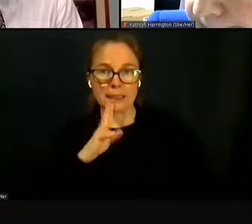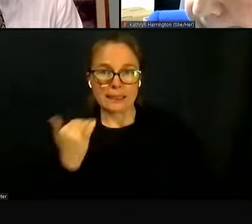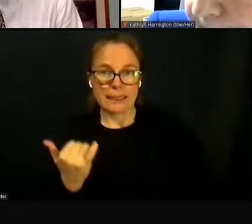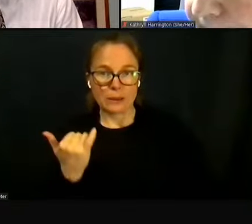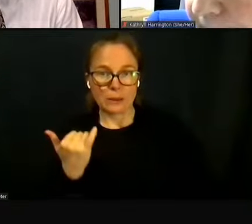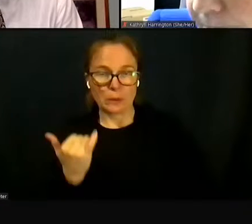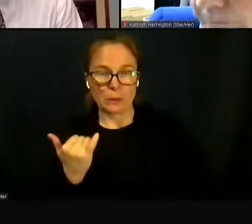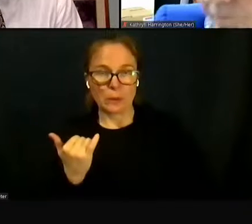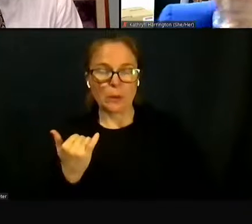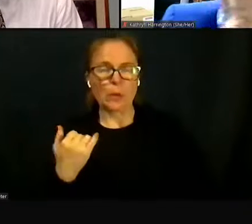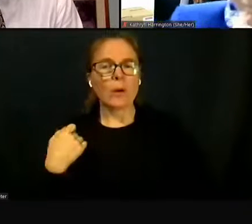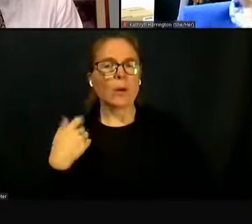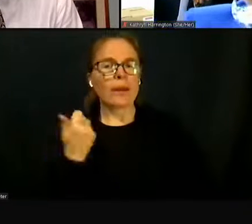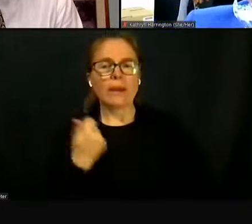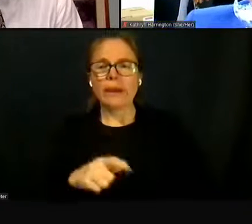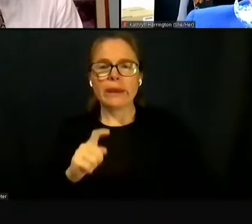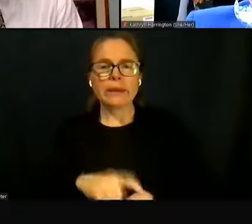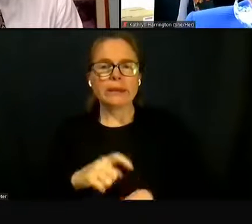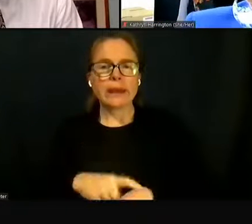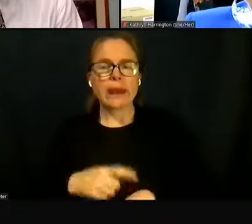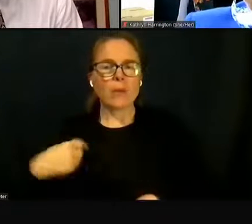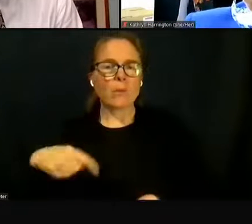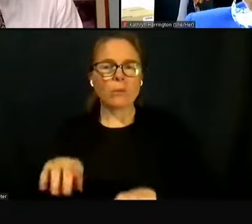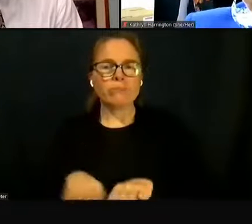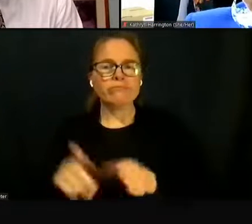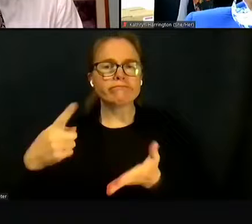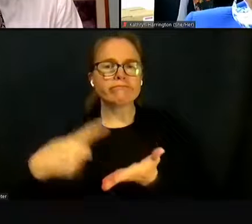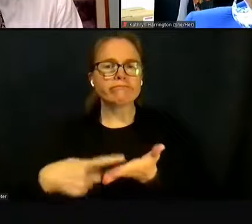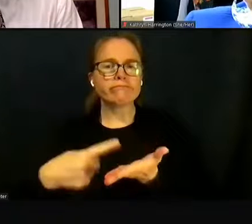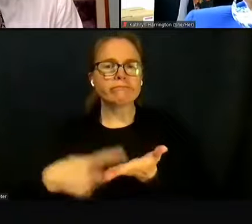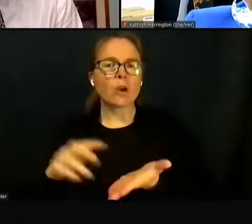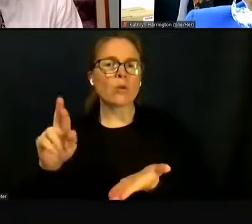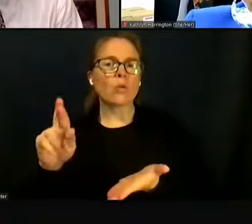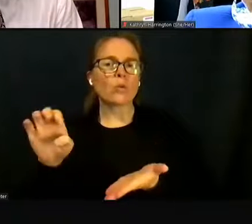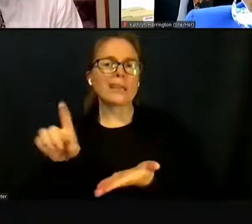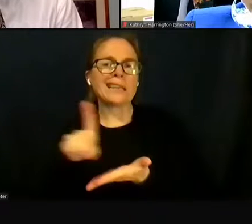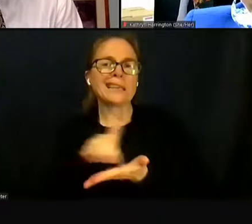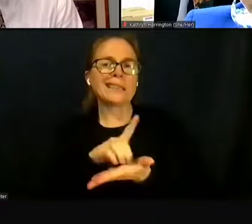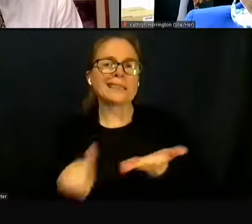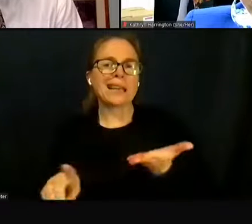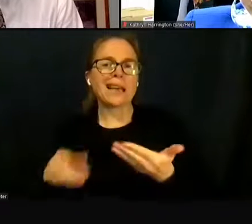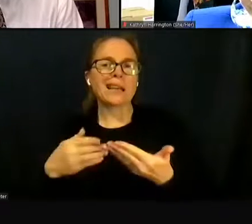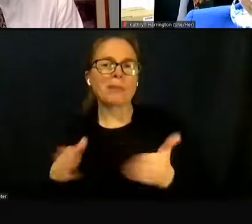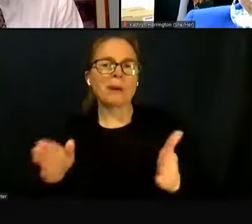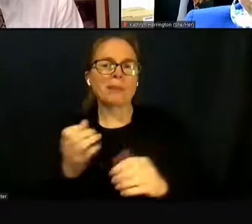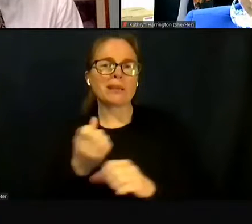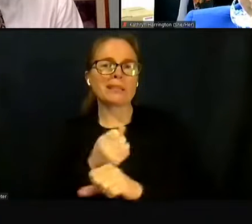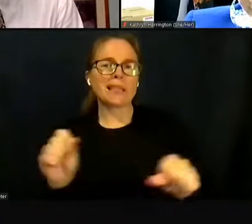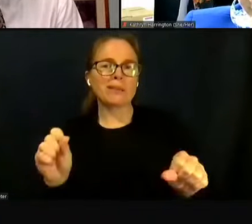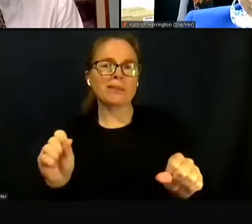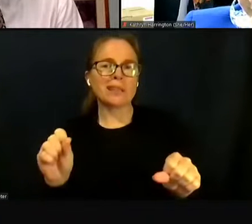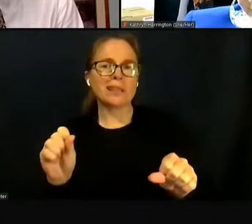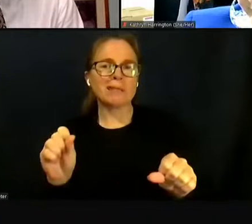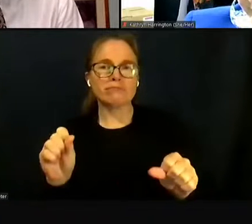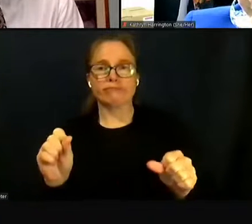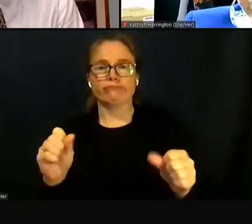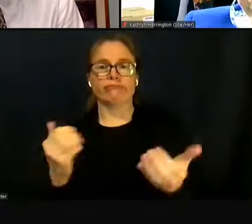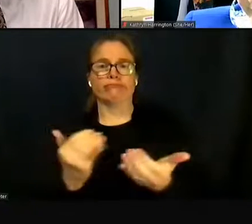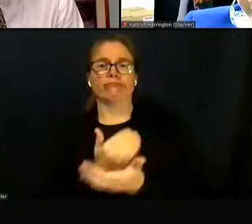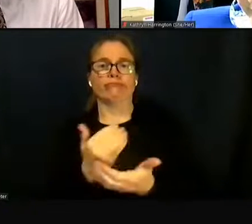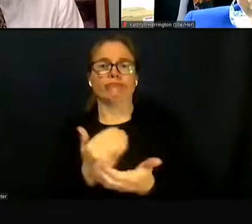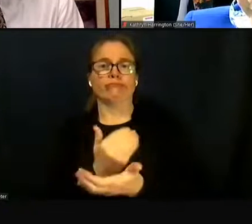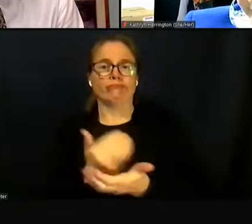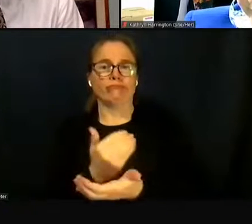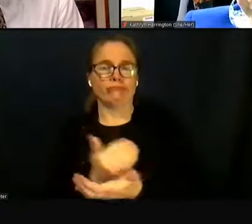When we talk about a redesign of our public safety, that is well embraced, I